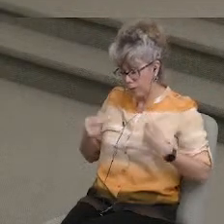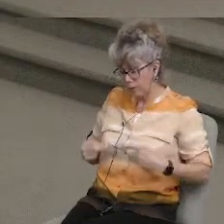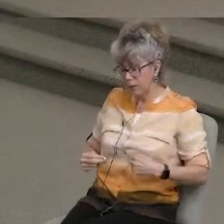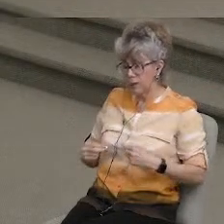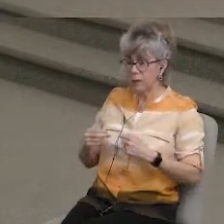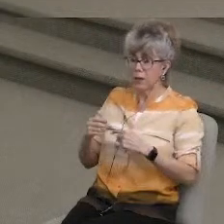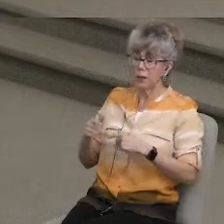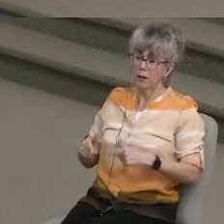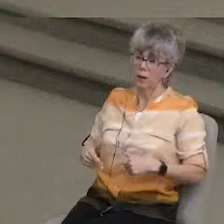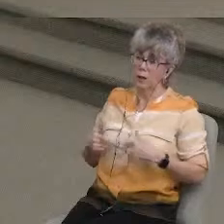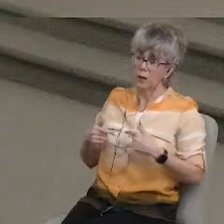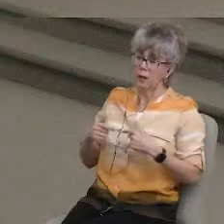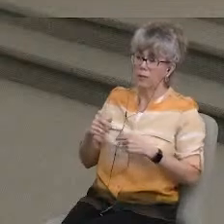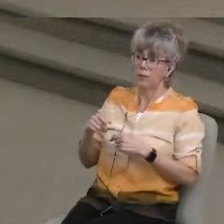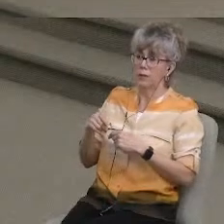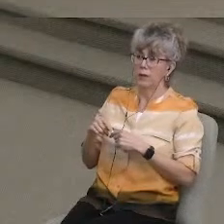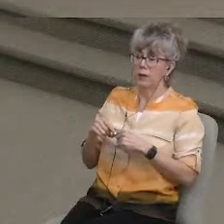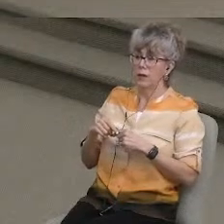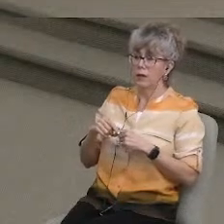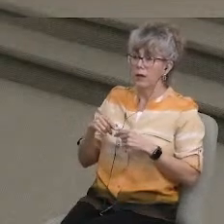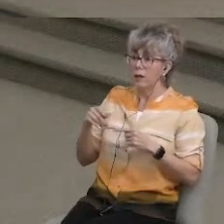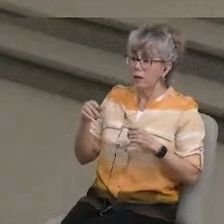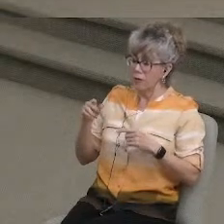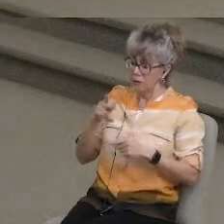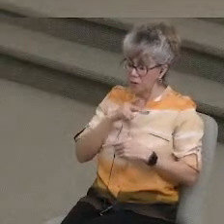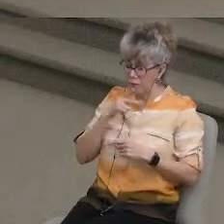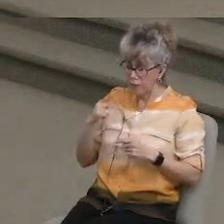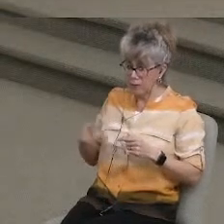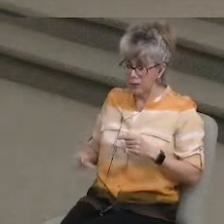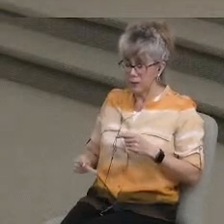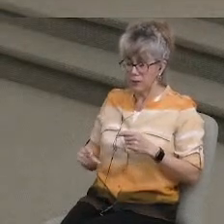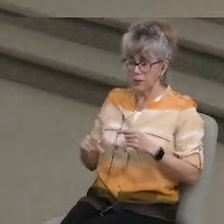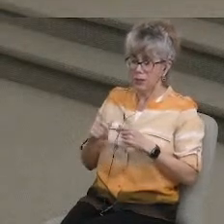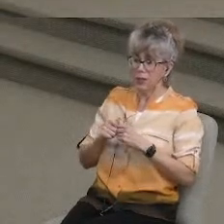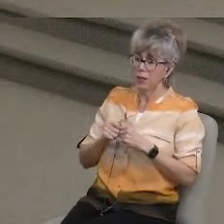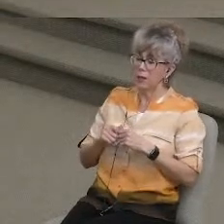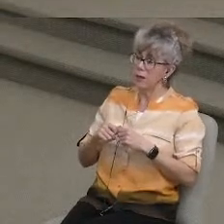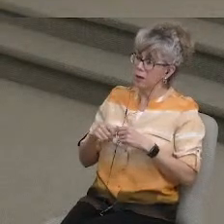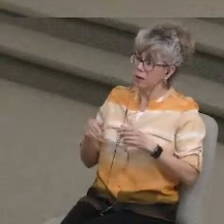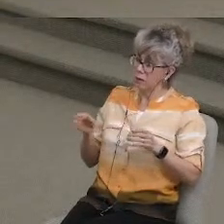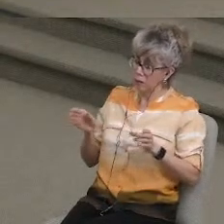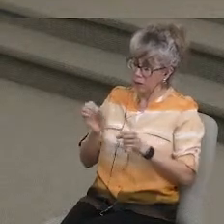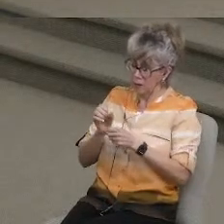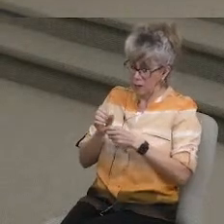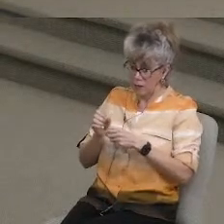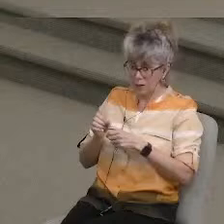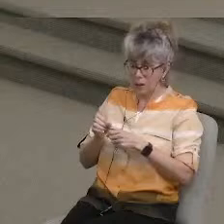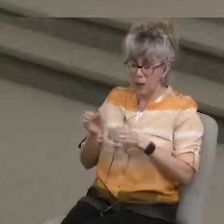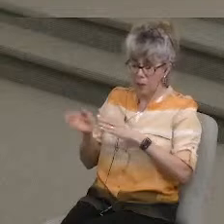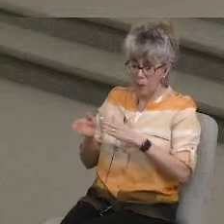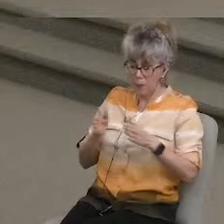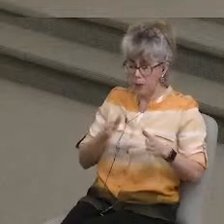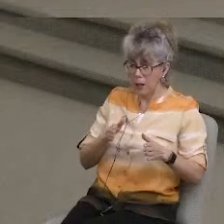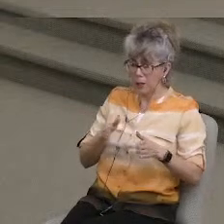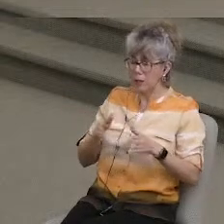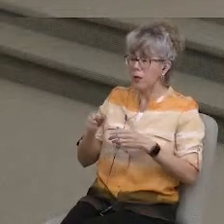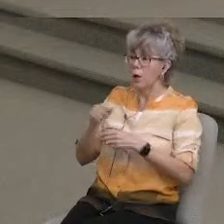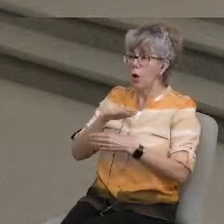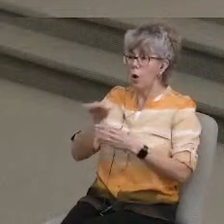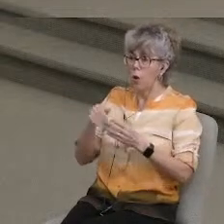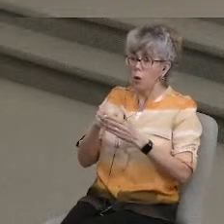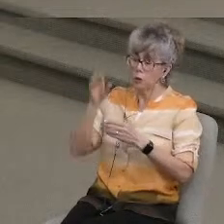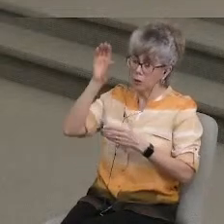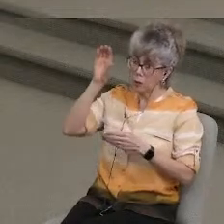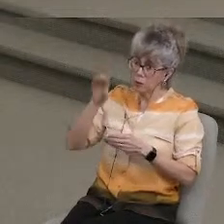his last. Everyone, the Pharisees who orchestrated his crucifixion, the Romans who were the vessels about through which